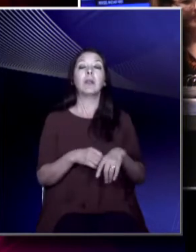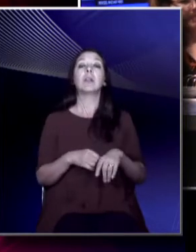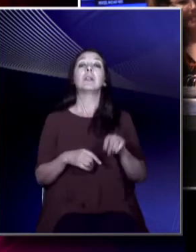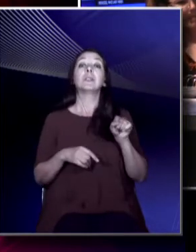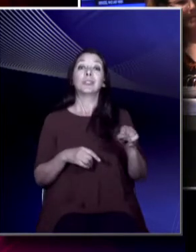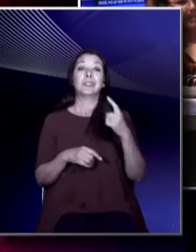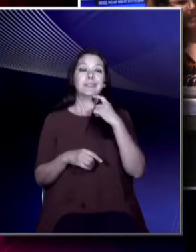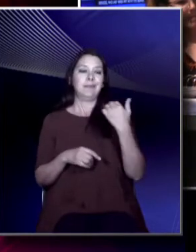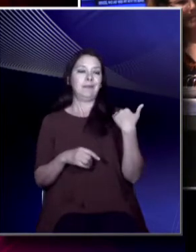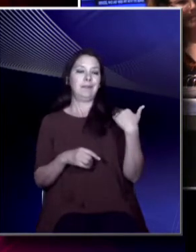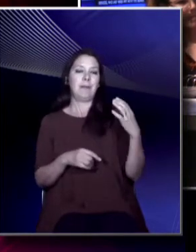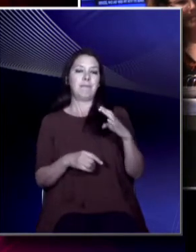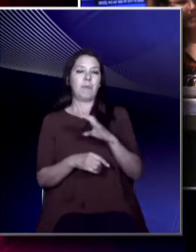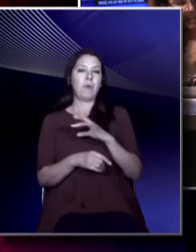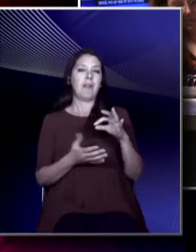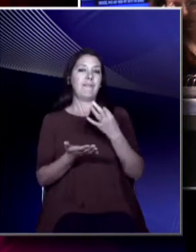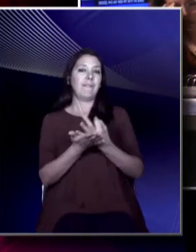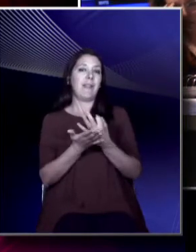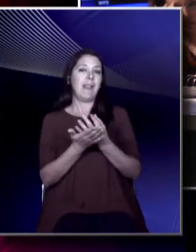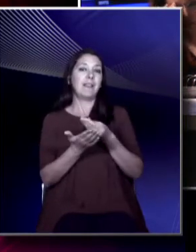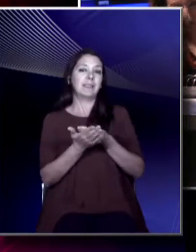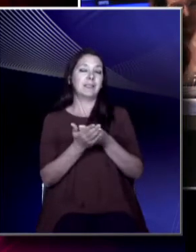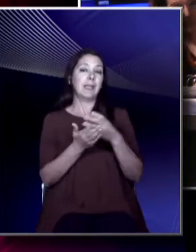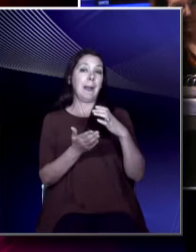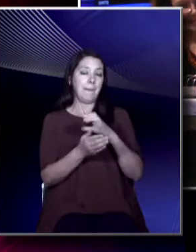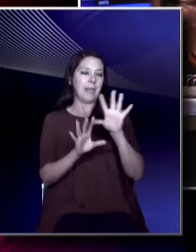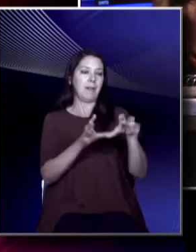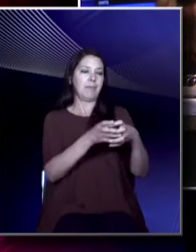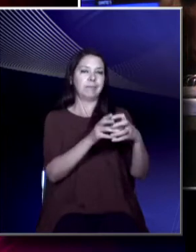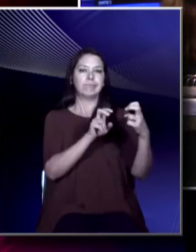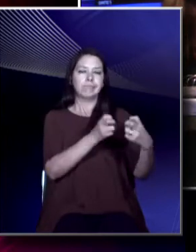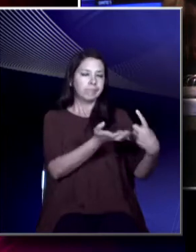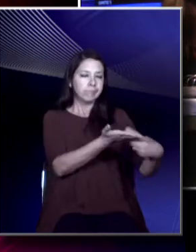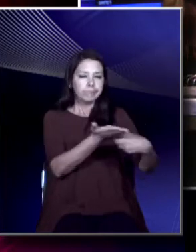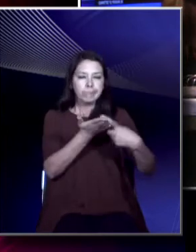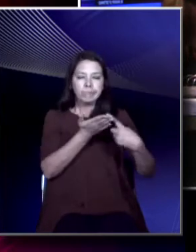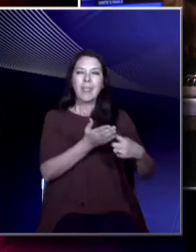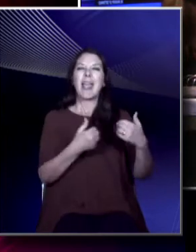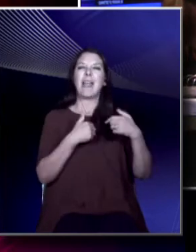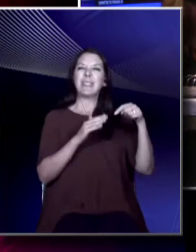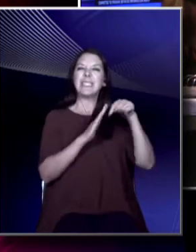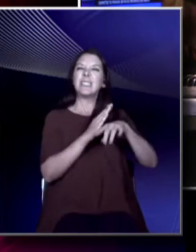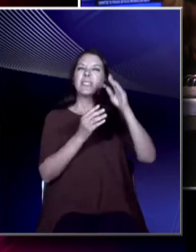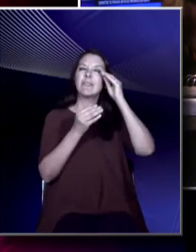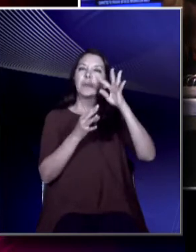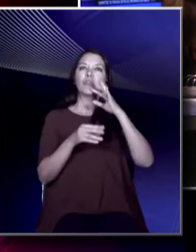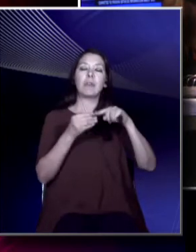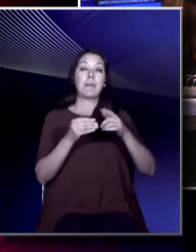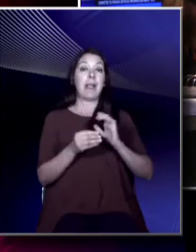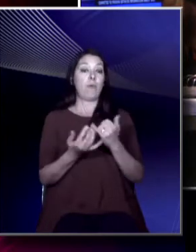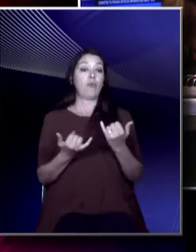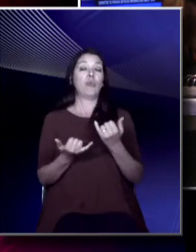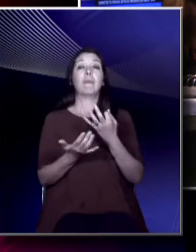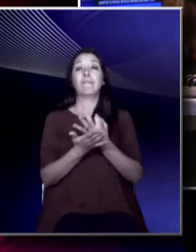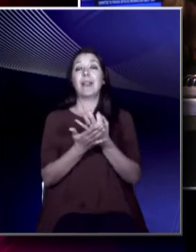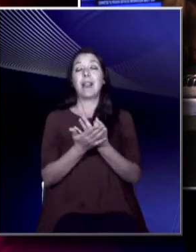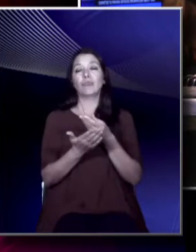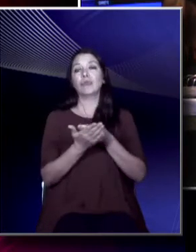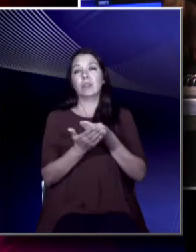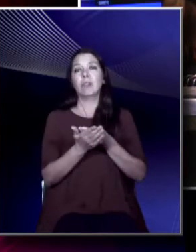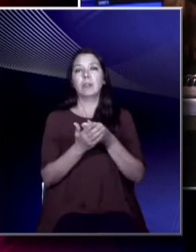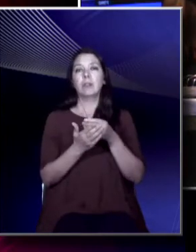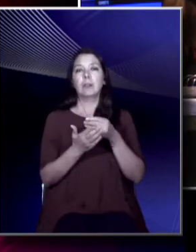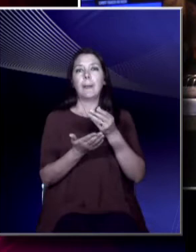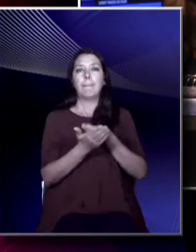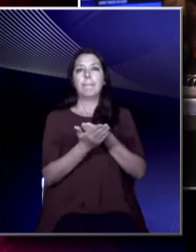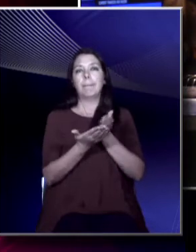Board Finance Committee to provide detailed information about our current finances and budget. And